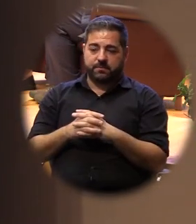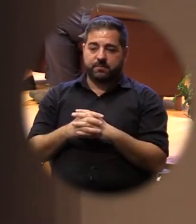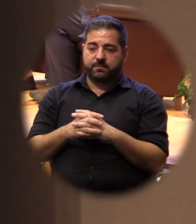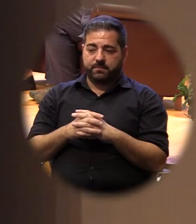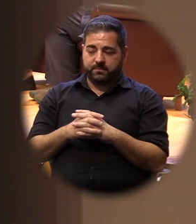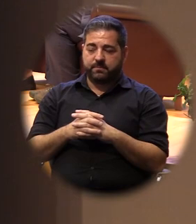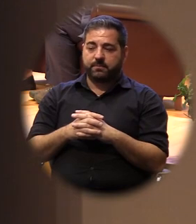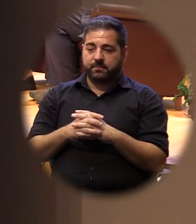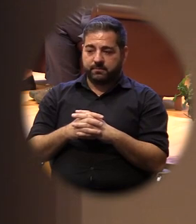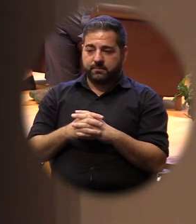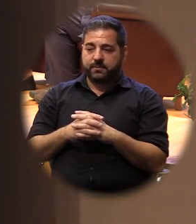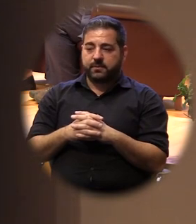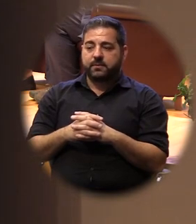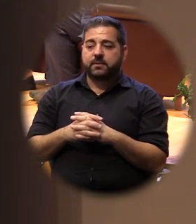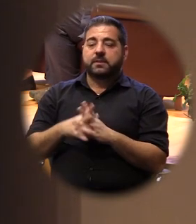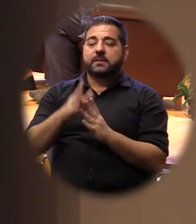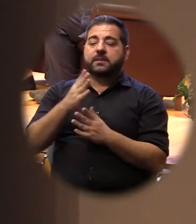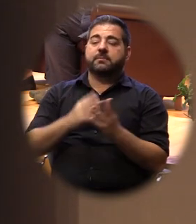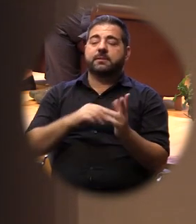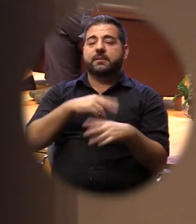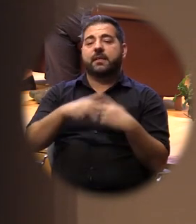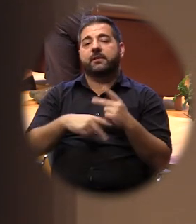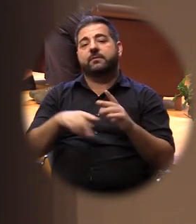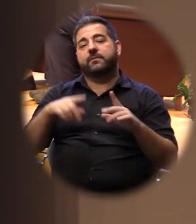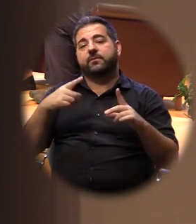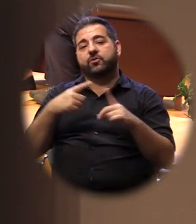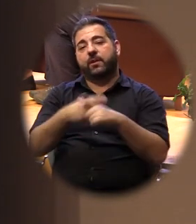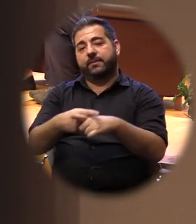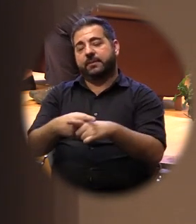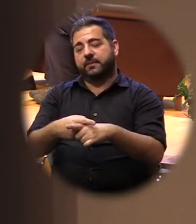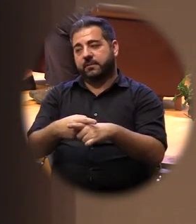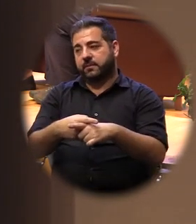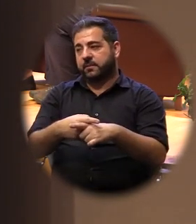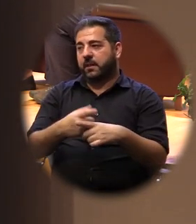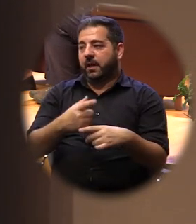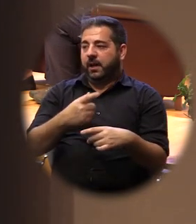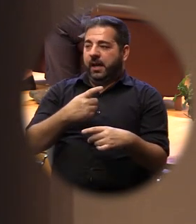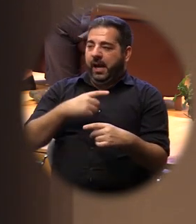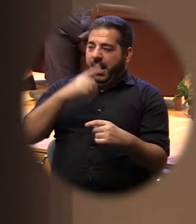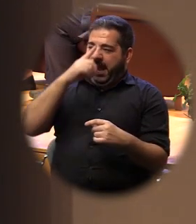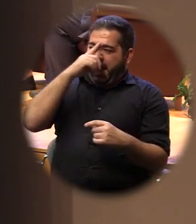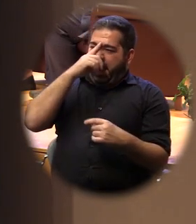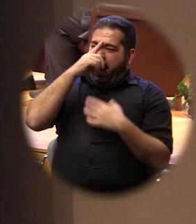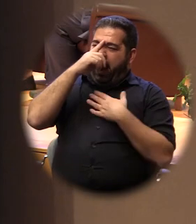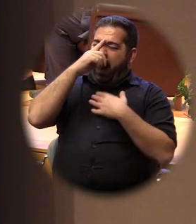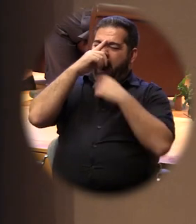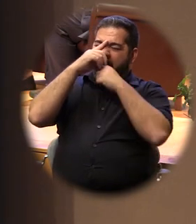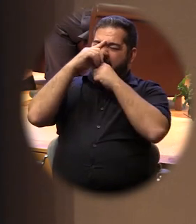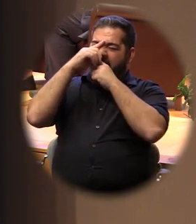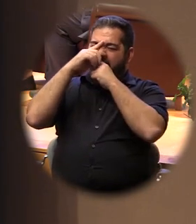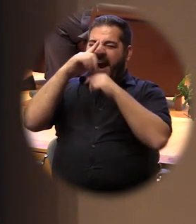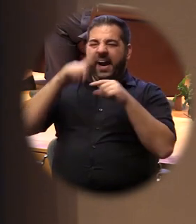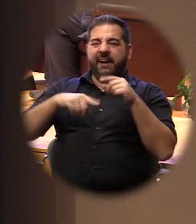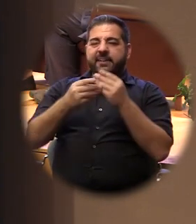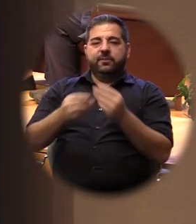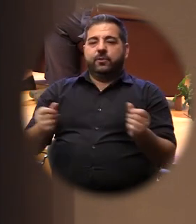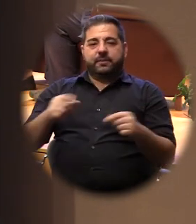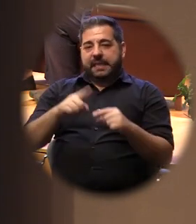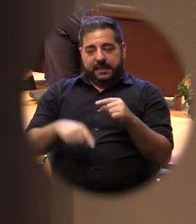And so some of the kinds of conflict are, I think, just can't be resolved.